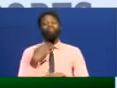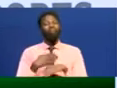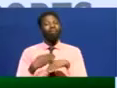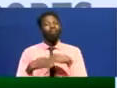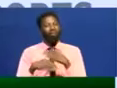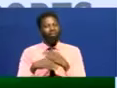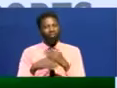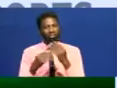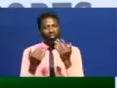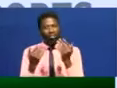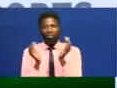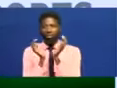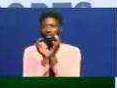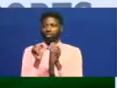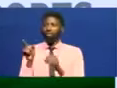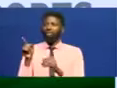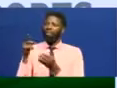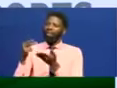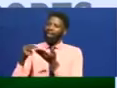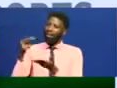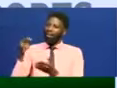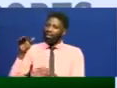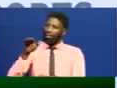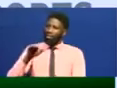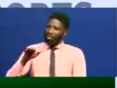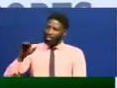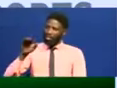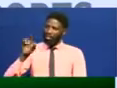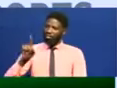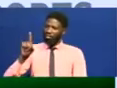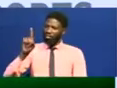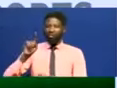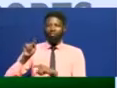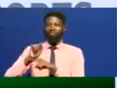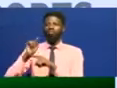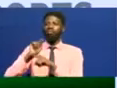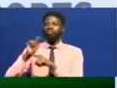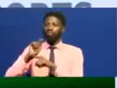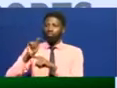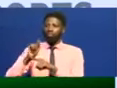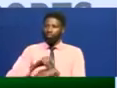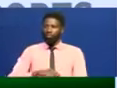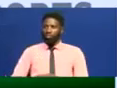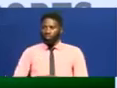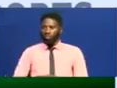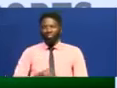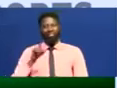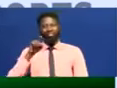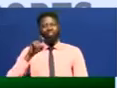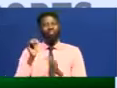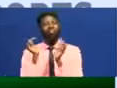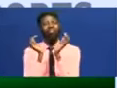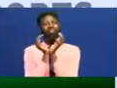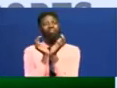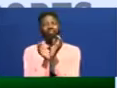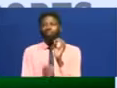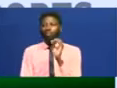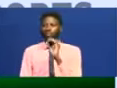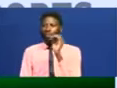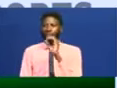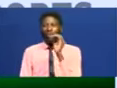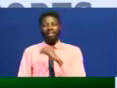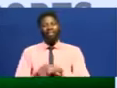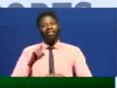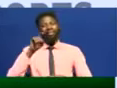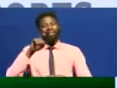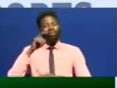Kamarin is the highest altitude area in terms of training. So you don't need a stadium in Kamarin. What you need in